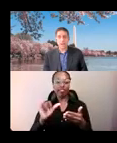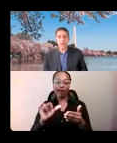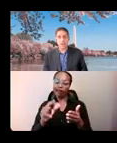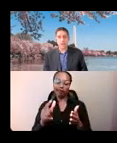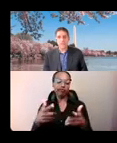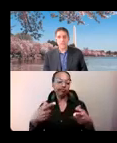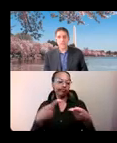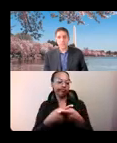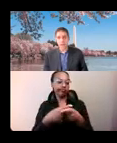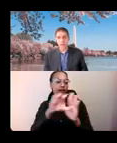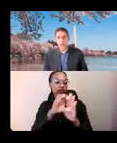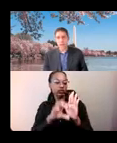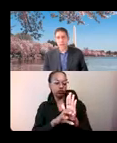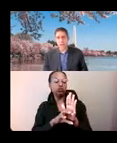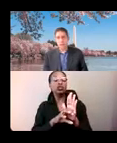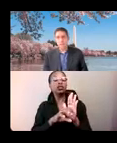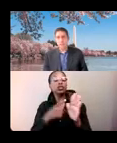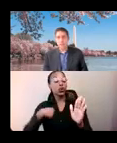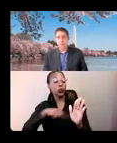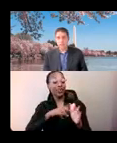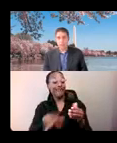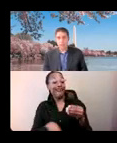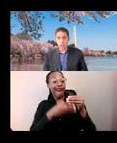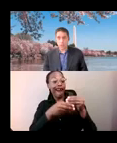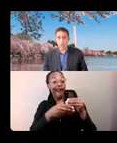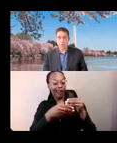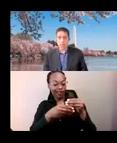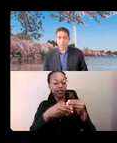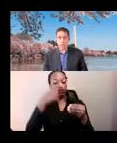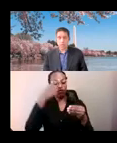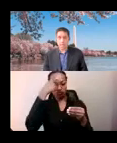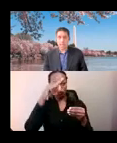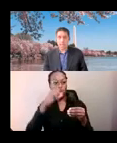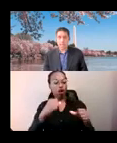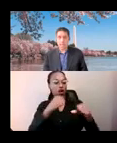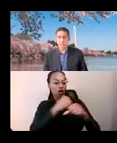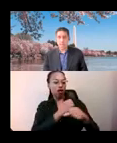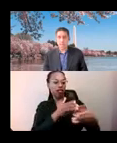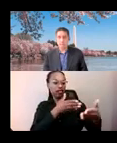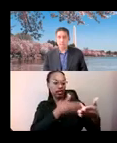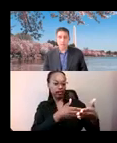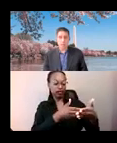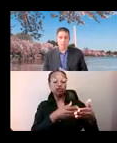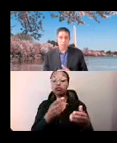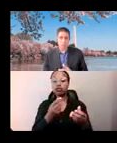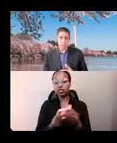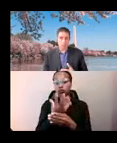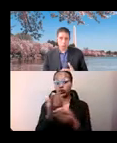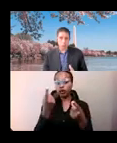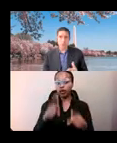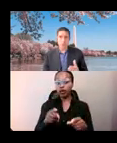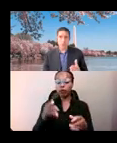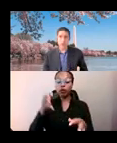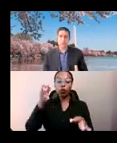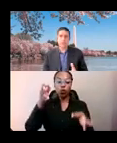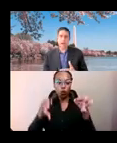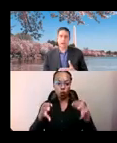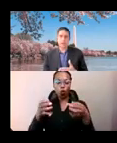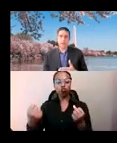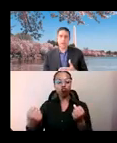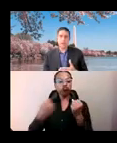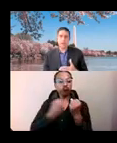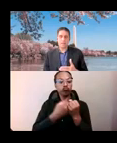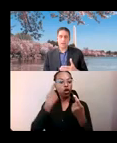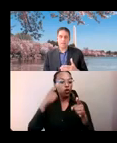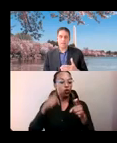this law and policy as well. This spring, a court agreed with us and both preserved